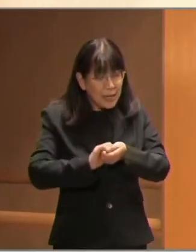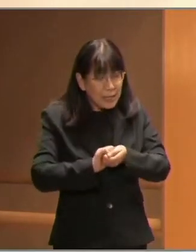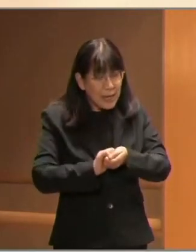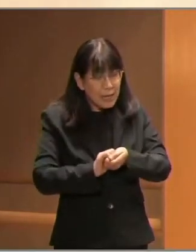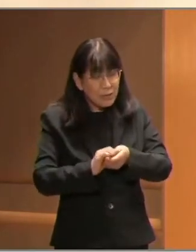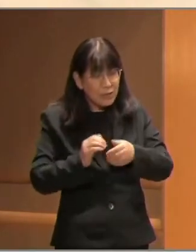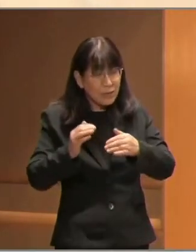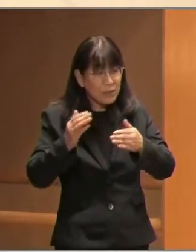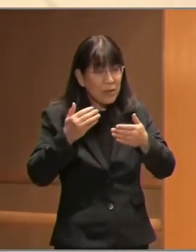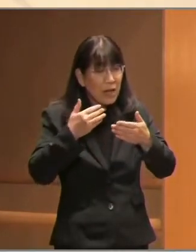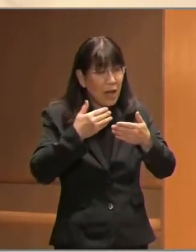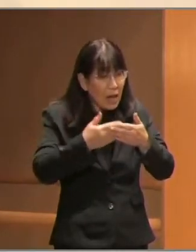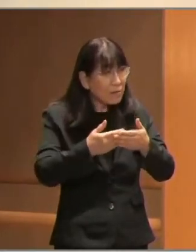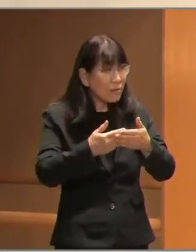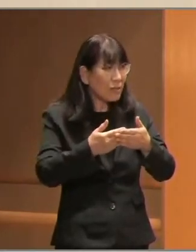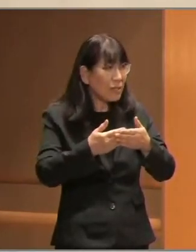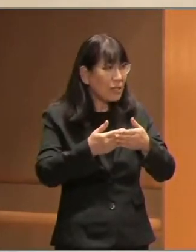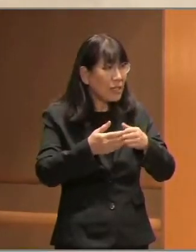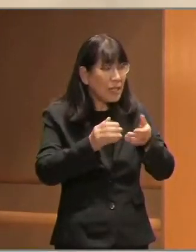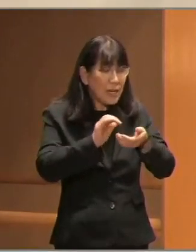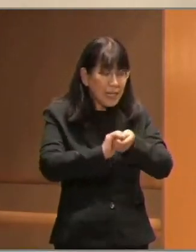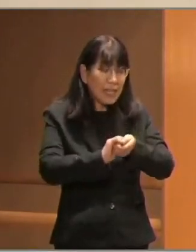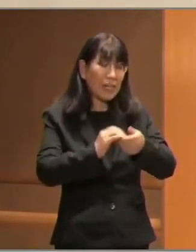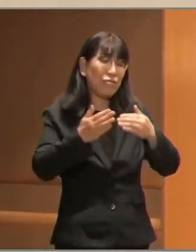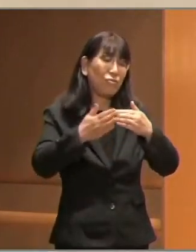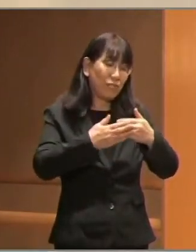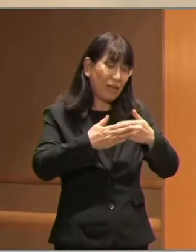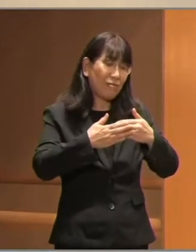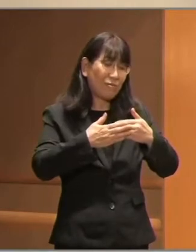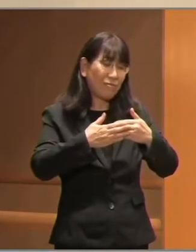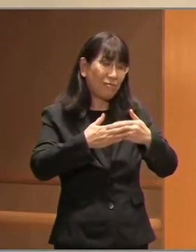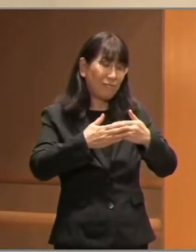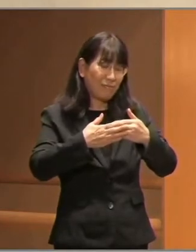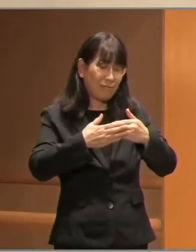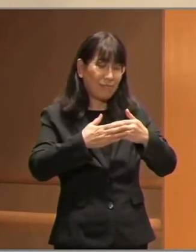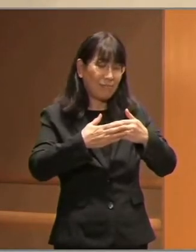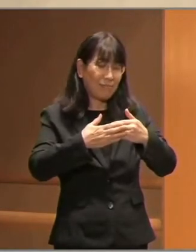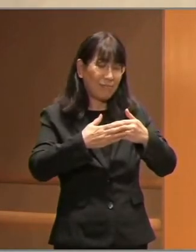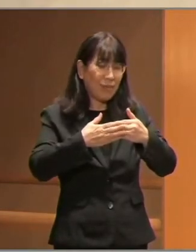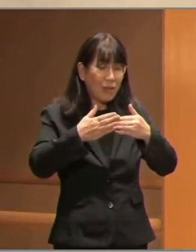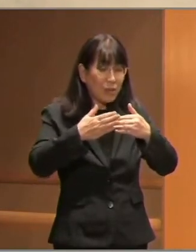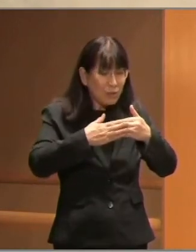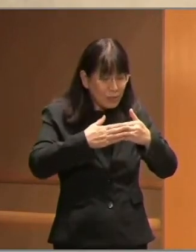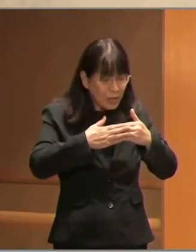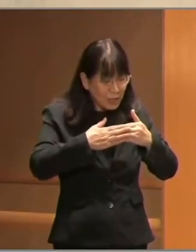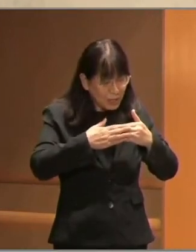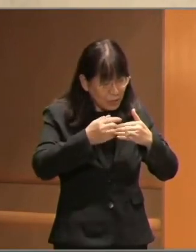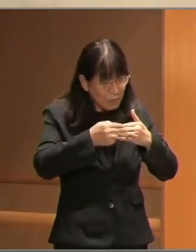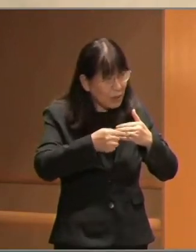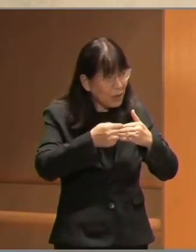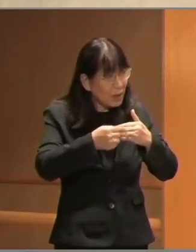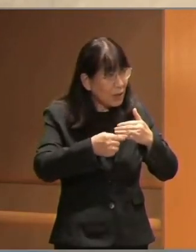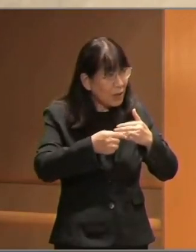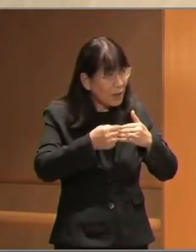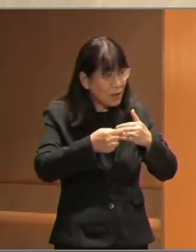When the papers are connected, you have to have a margin like this for a